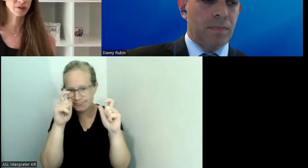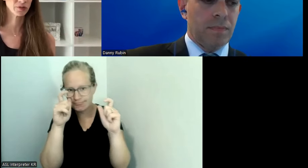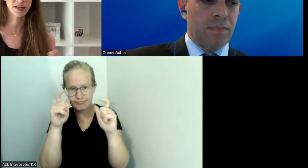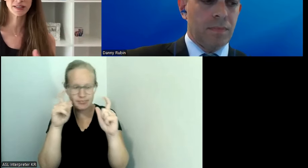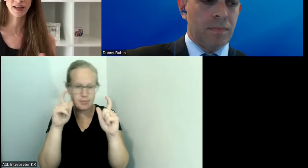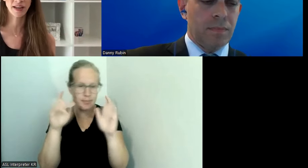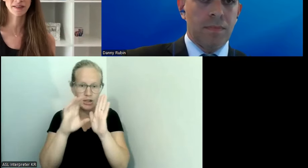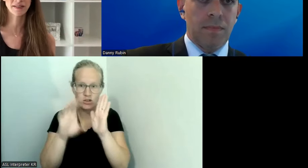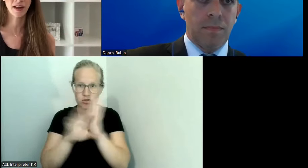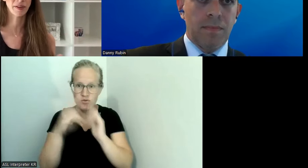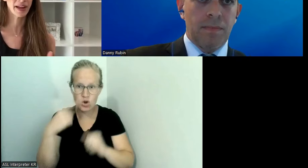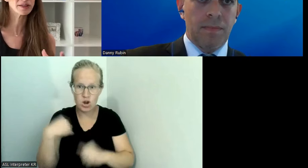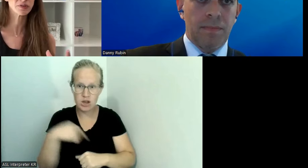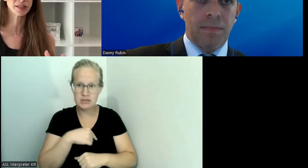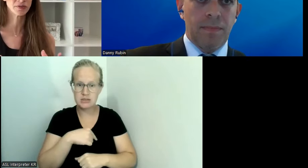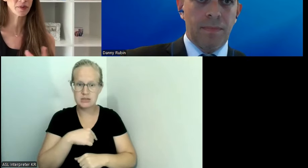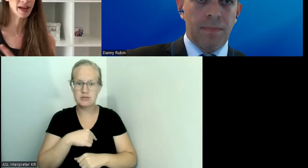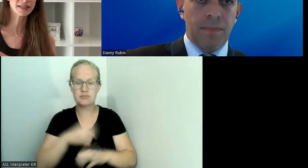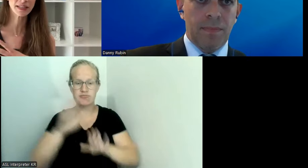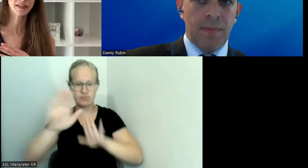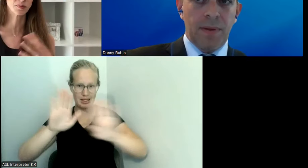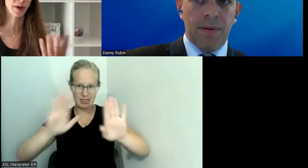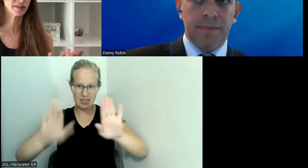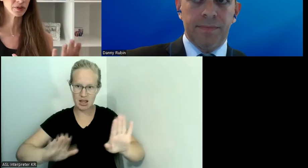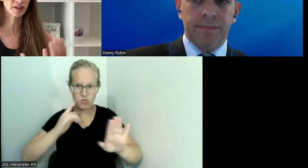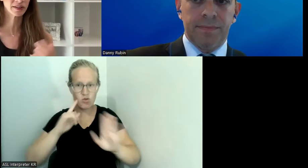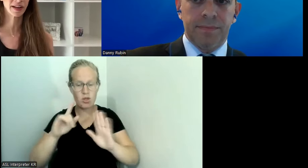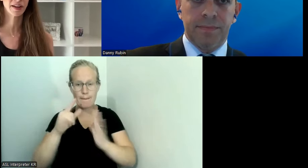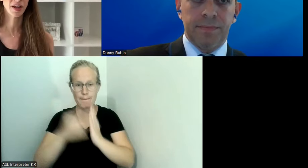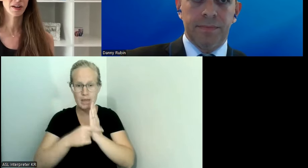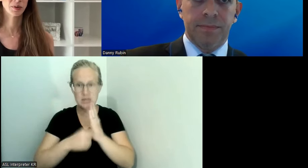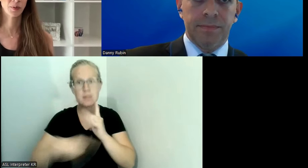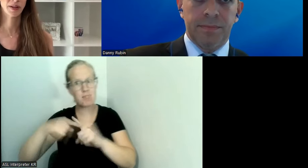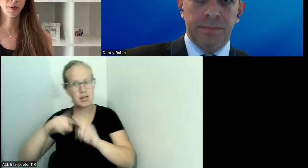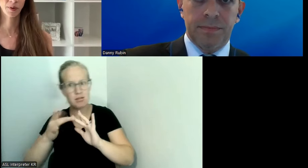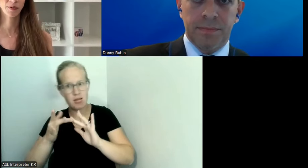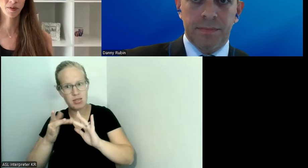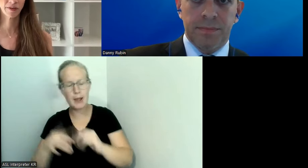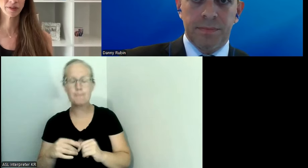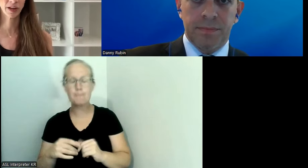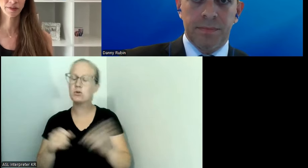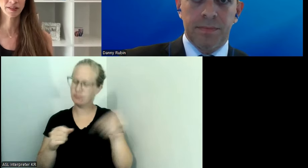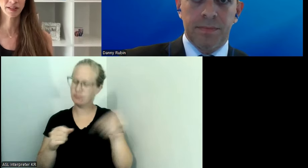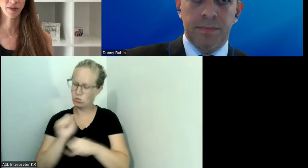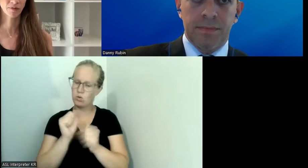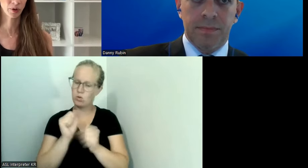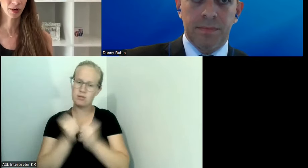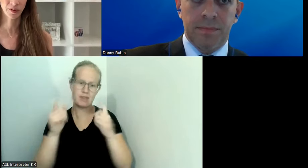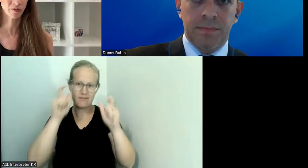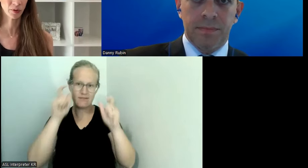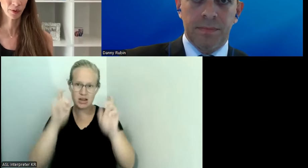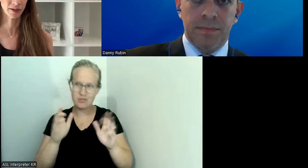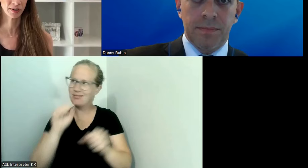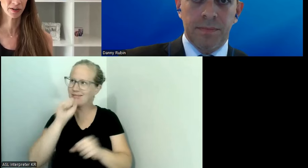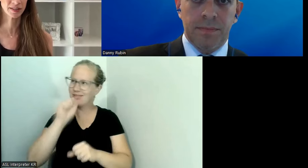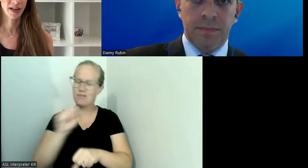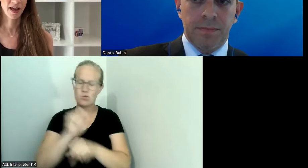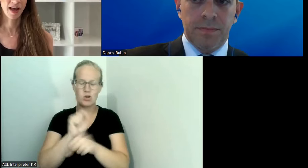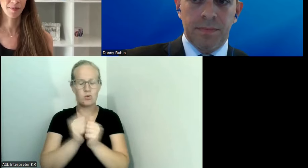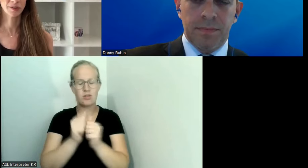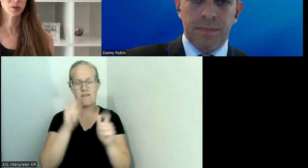photos for us and, um, layouts for us for the magazine as well as for online. So yeah, we work with a lot of photographers and I love working with our photo